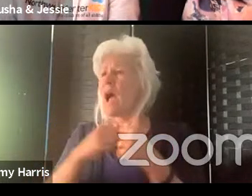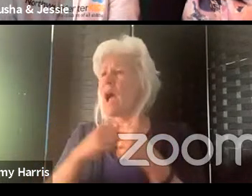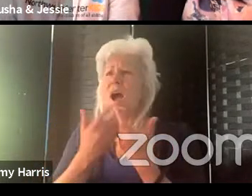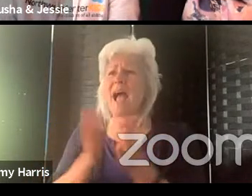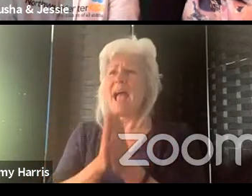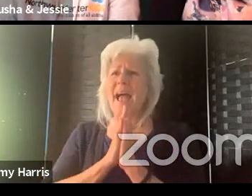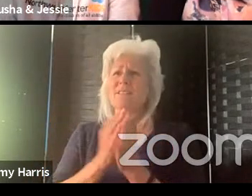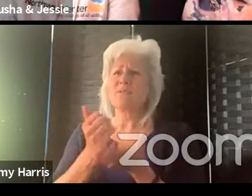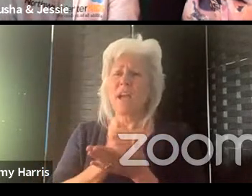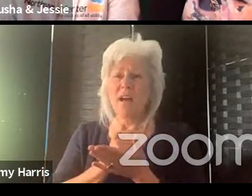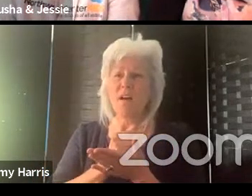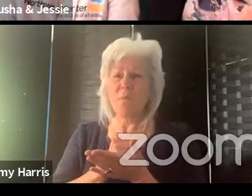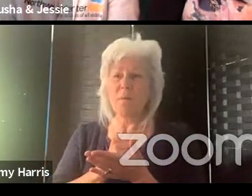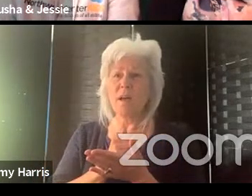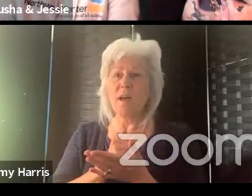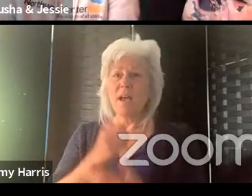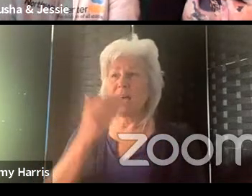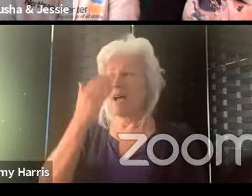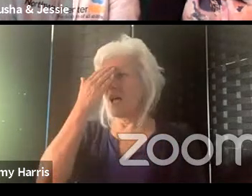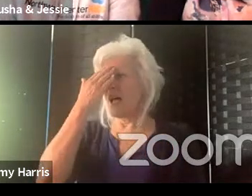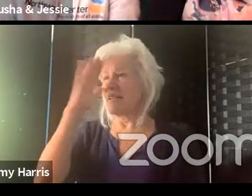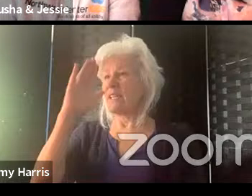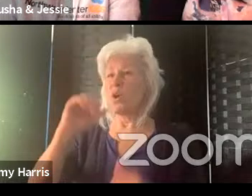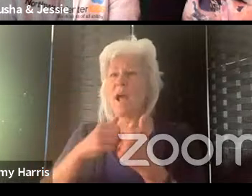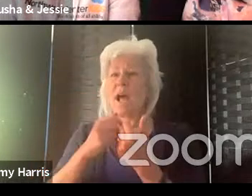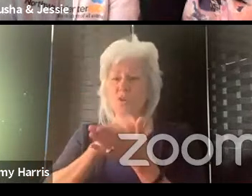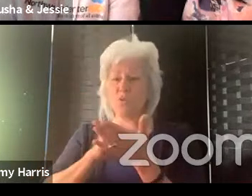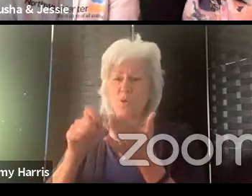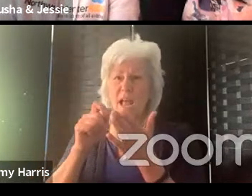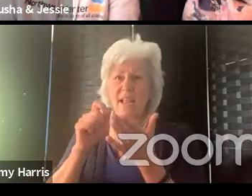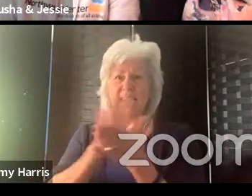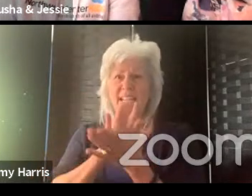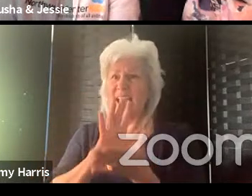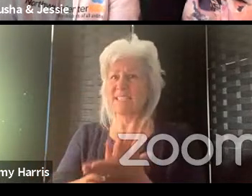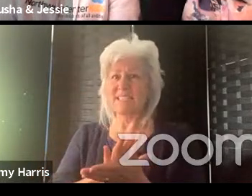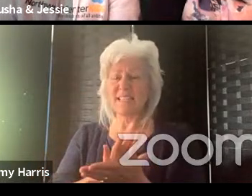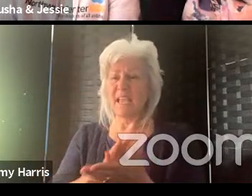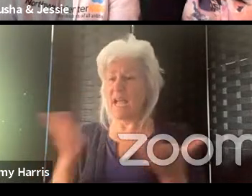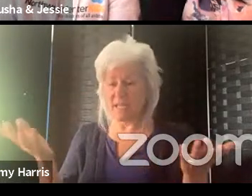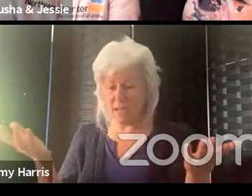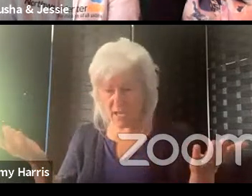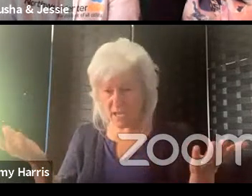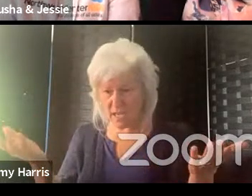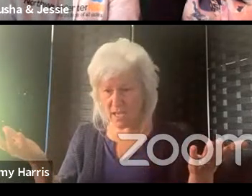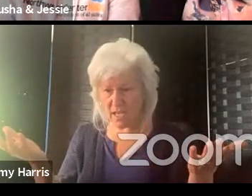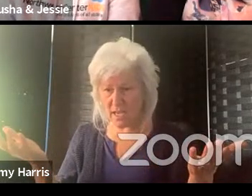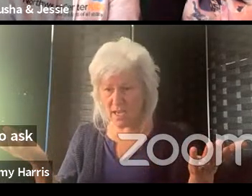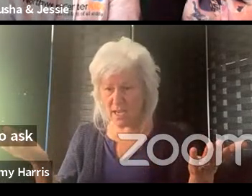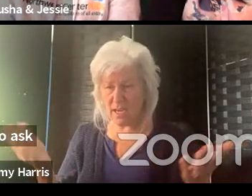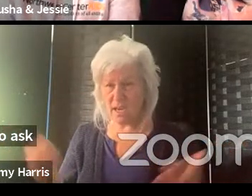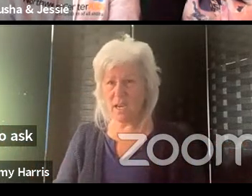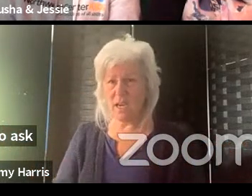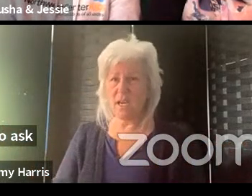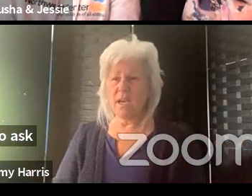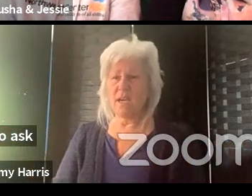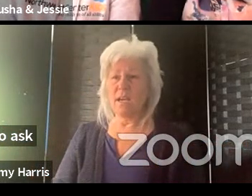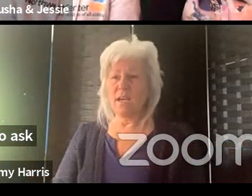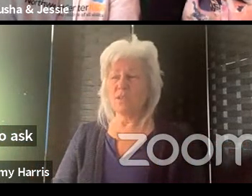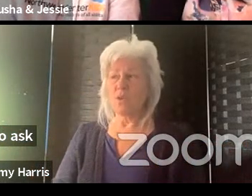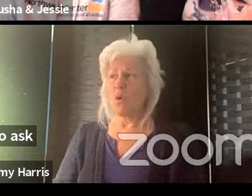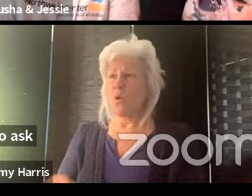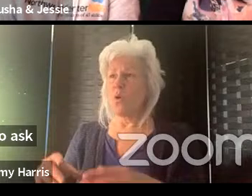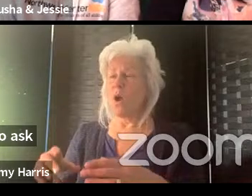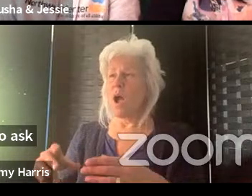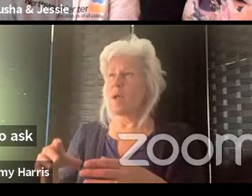I even didn't know how to write an essay when a teacher assigned one. Sitting at the desk and listening to teachers talking for